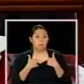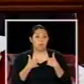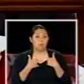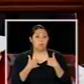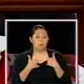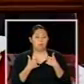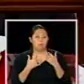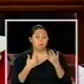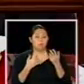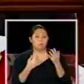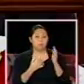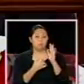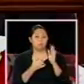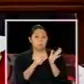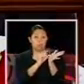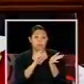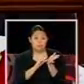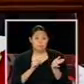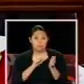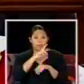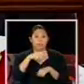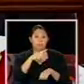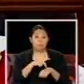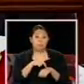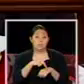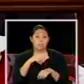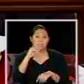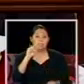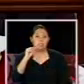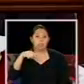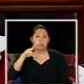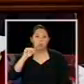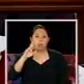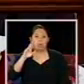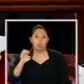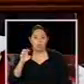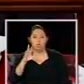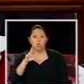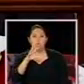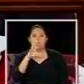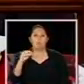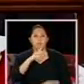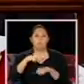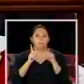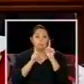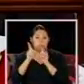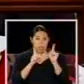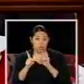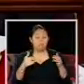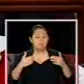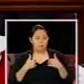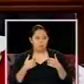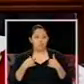Philippine Star ng December 14. Na may dalawa pa ho. Two more SC justices would also undergo impeachment